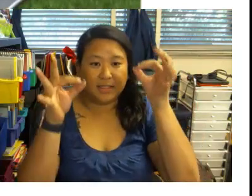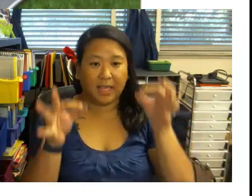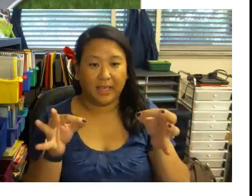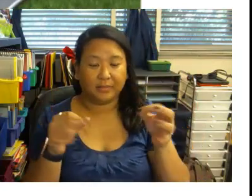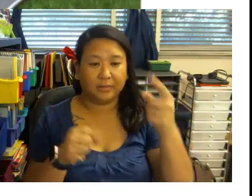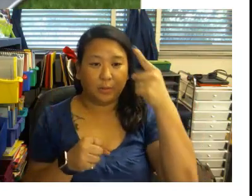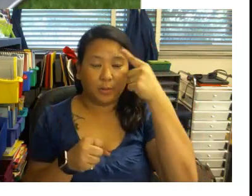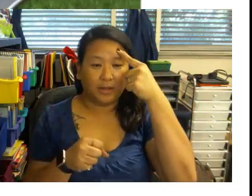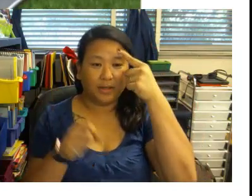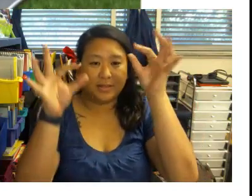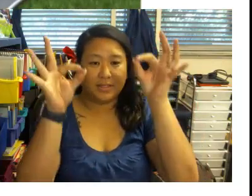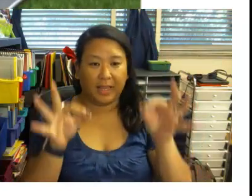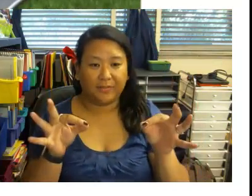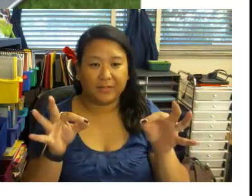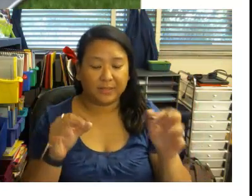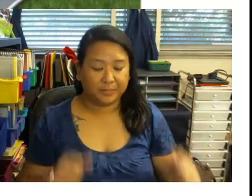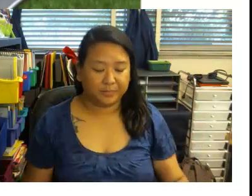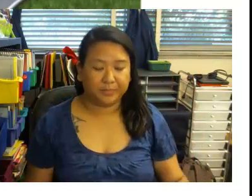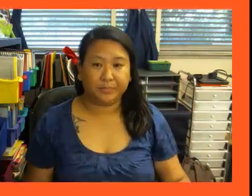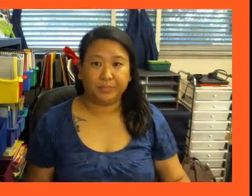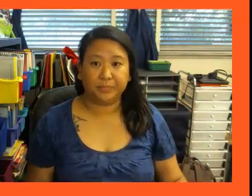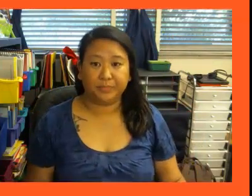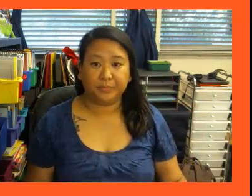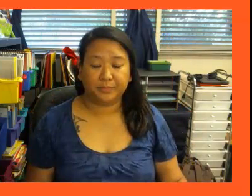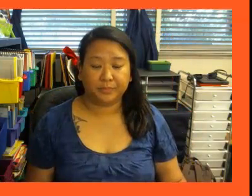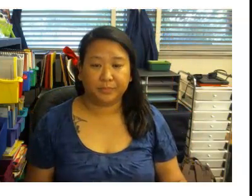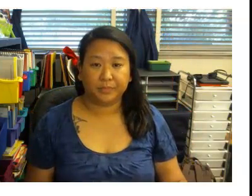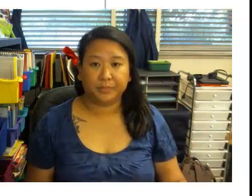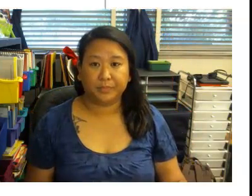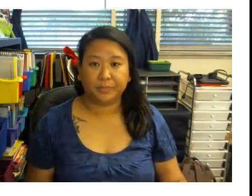To decide. 1 to F's.